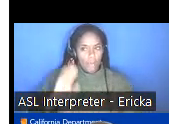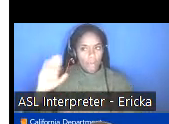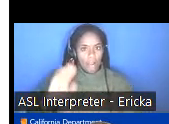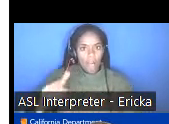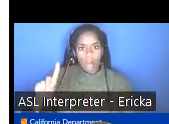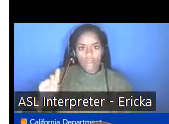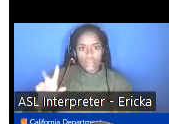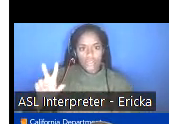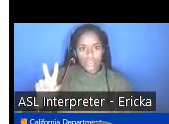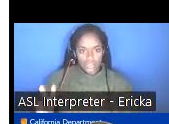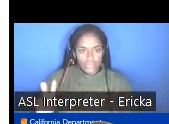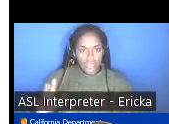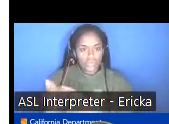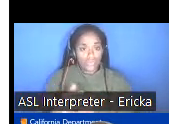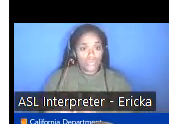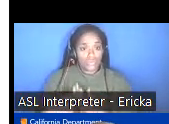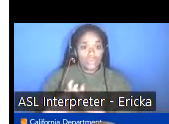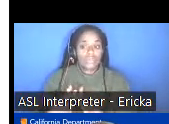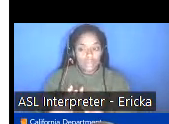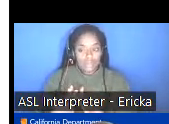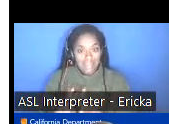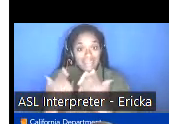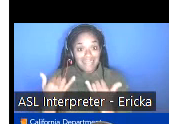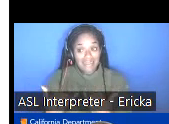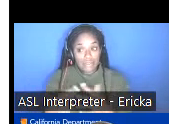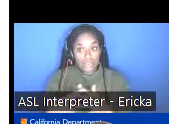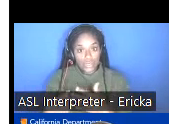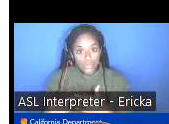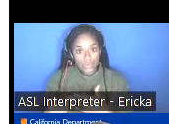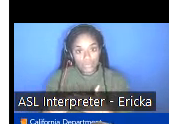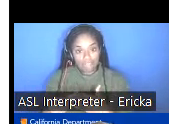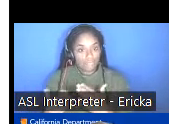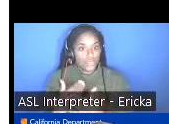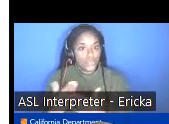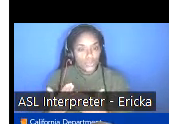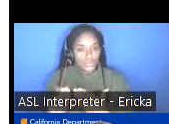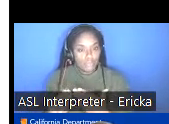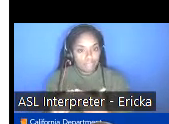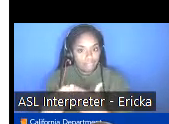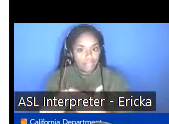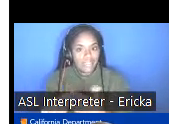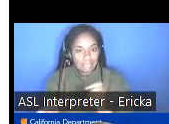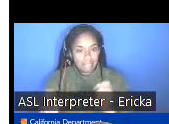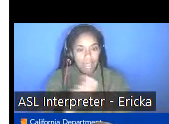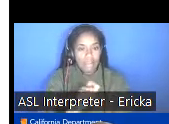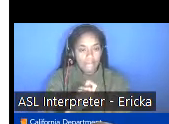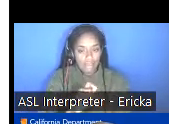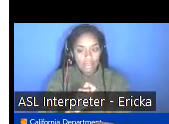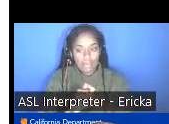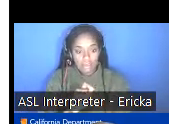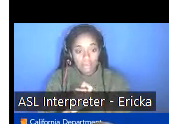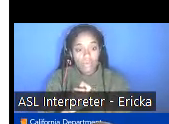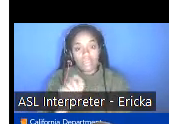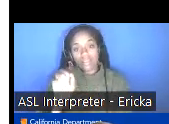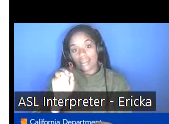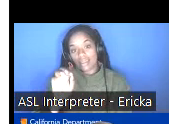initiatives and weave that into some new initiatives and some modified initiatives for a total of 95 new